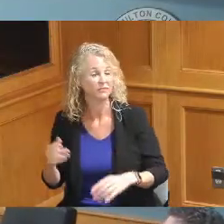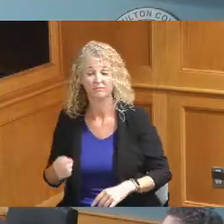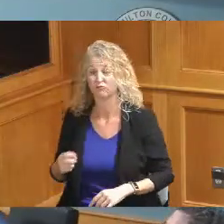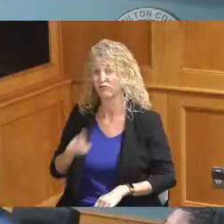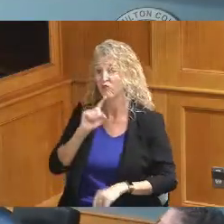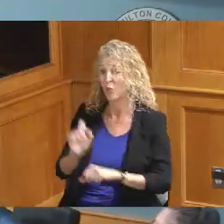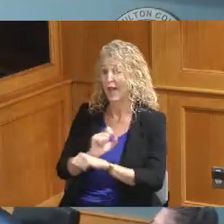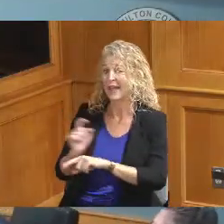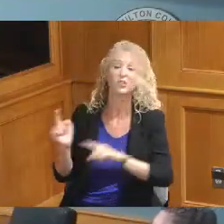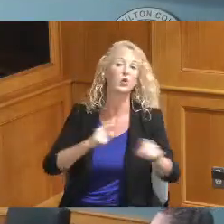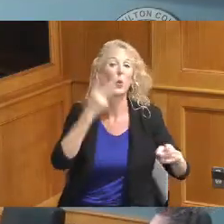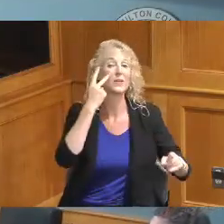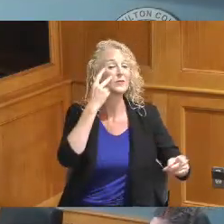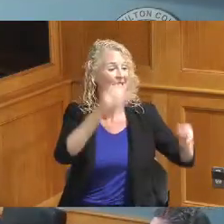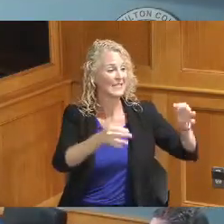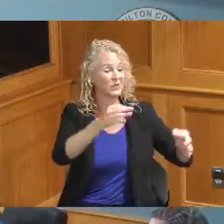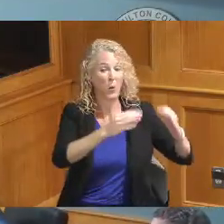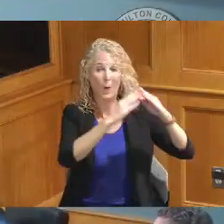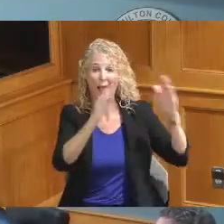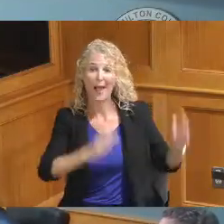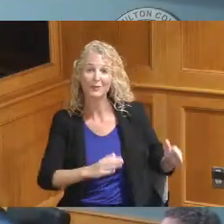Going to the courthouse, all right.